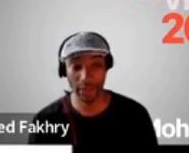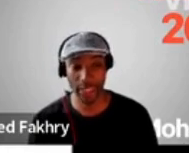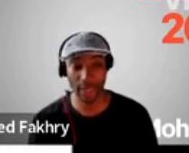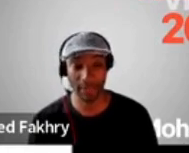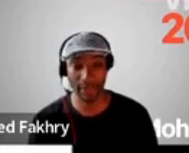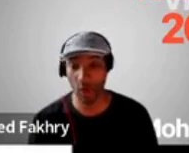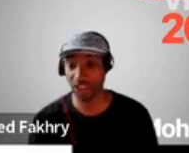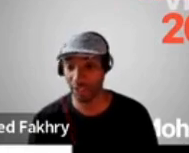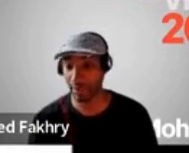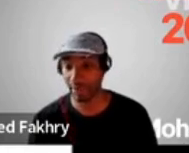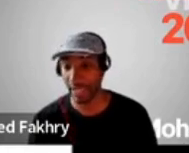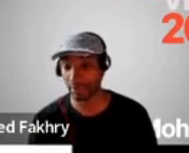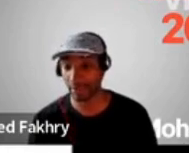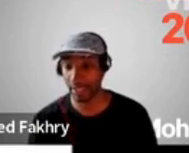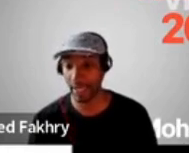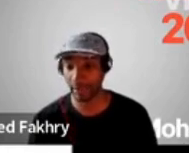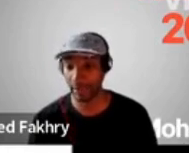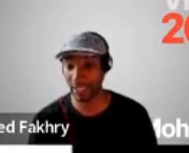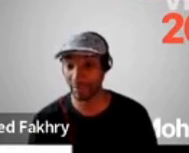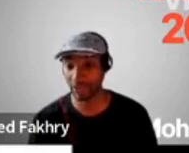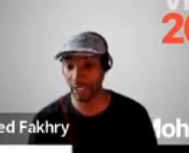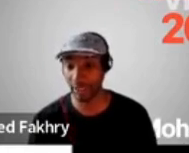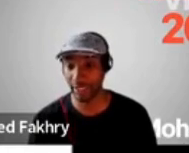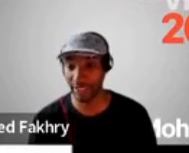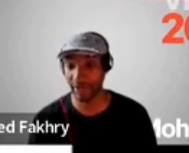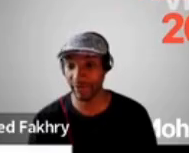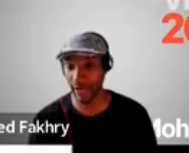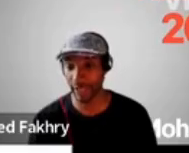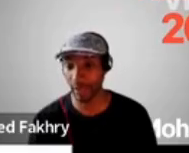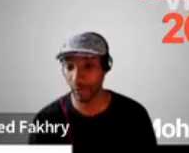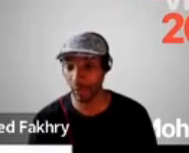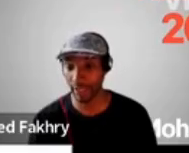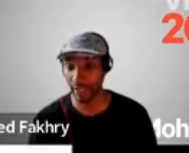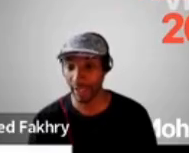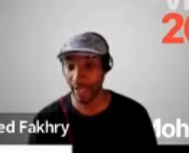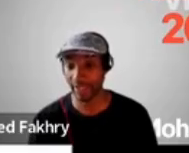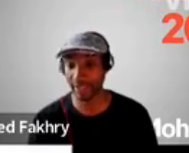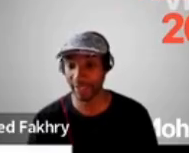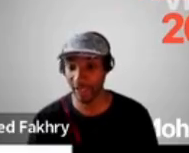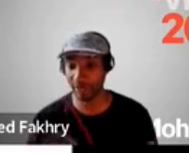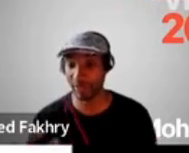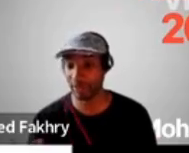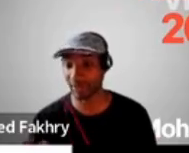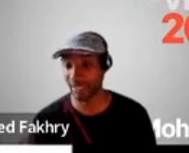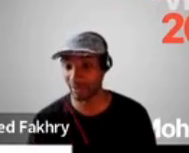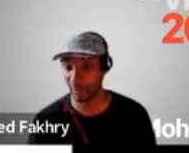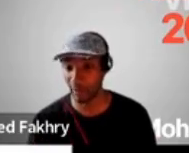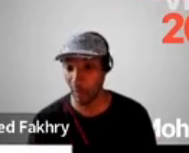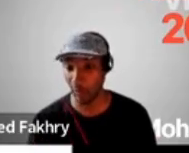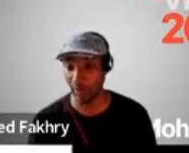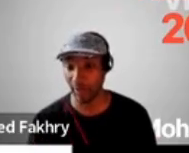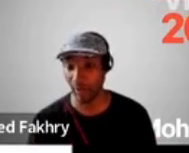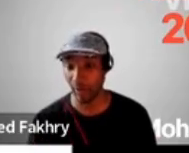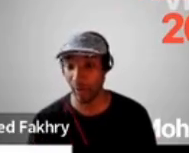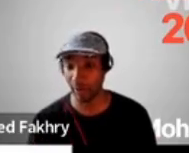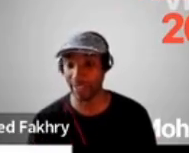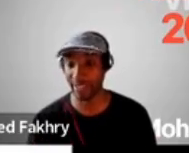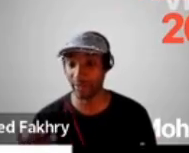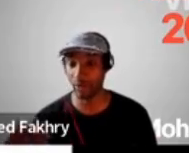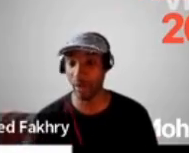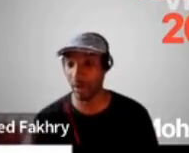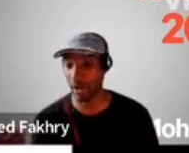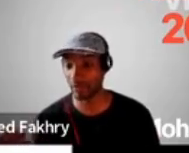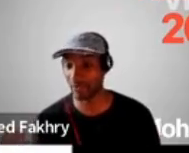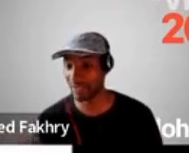that those can be traffic sometimes. They can be, especially when there is a fire in a building and the deaf person doesn't know, or is